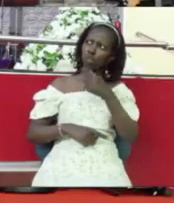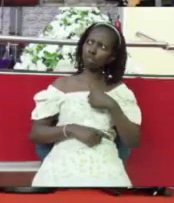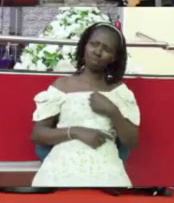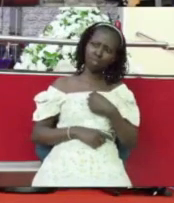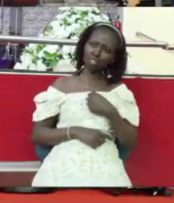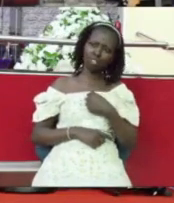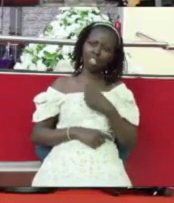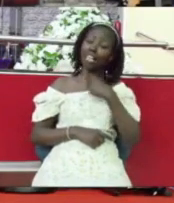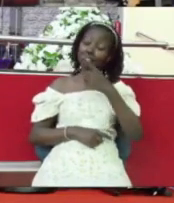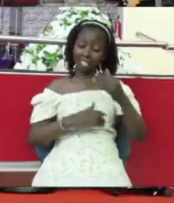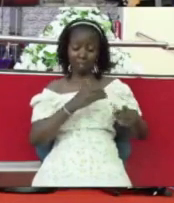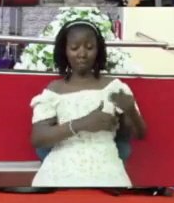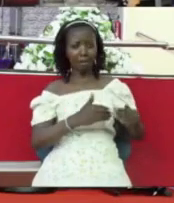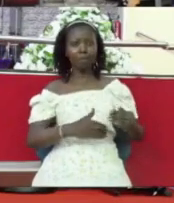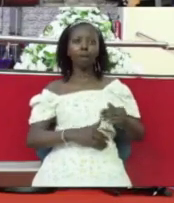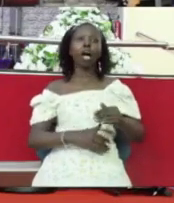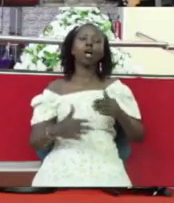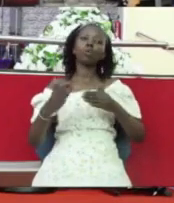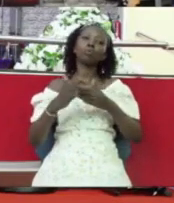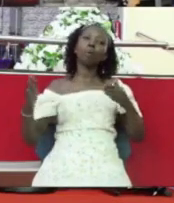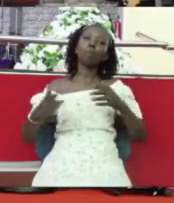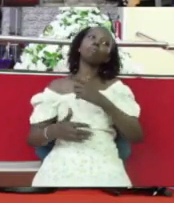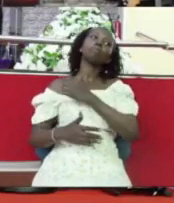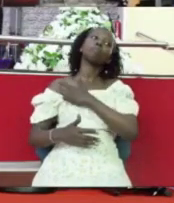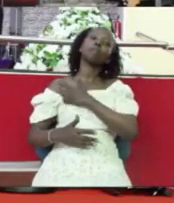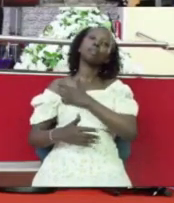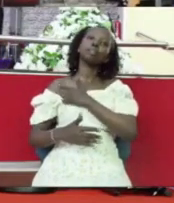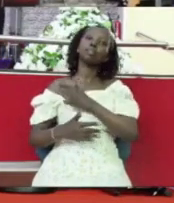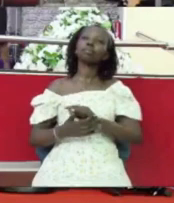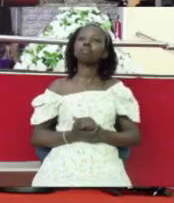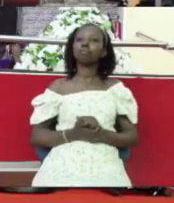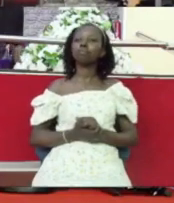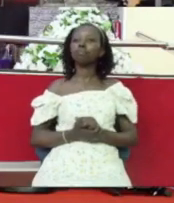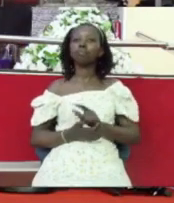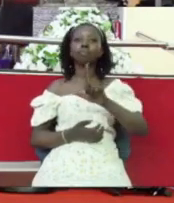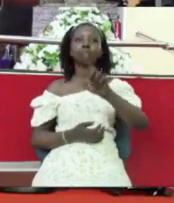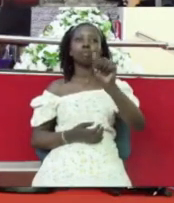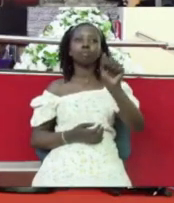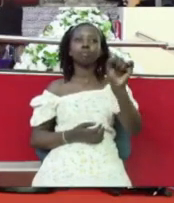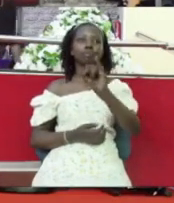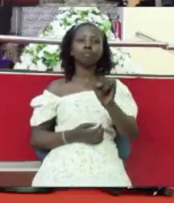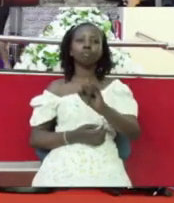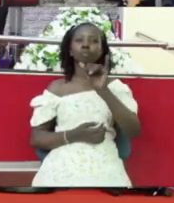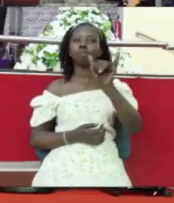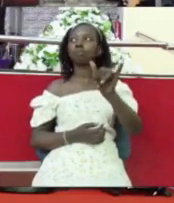please tell them again, stop. Naona watu ambao wananitazama hivi kuwa usikue mzembe.